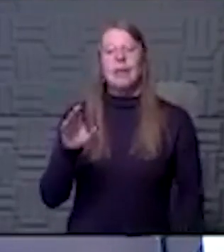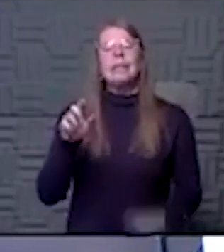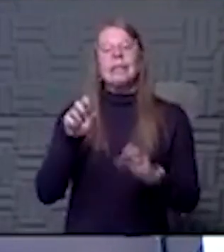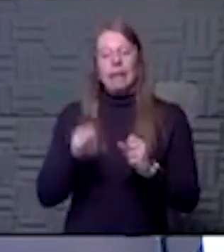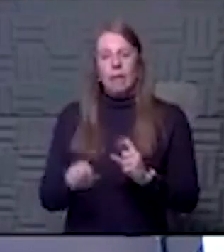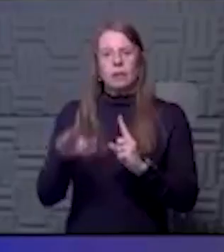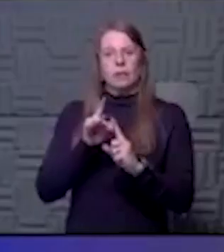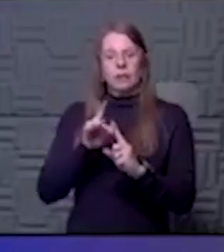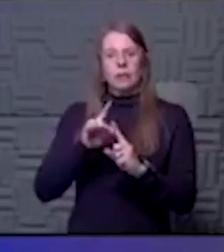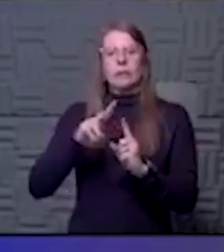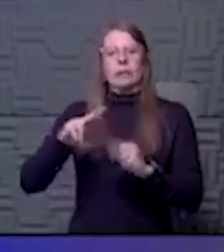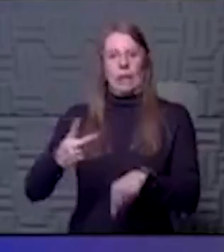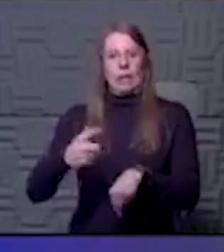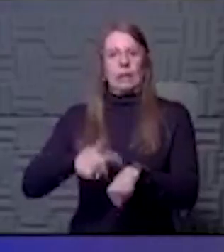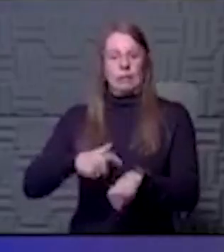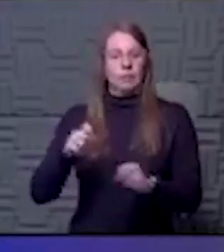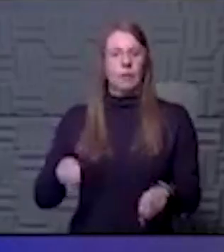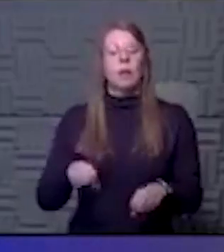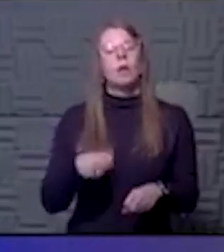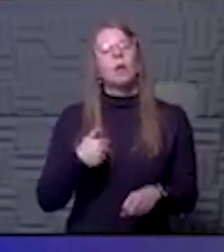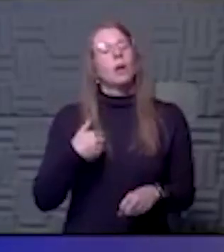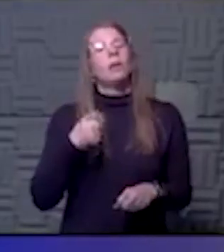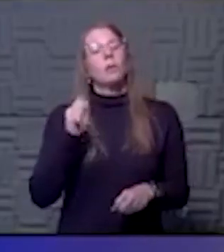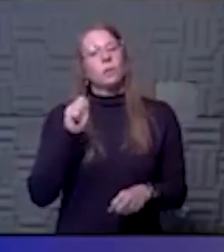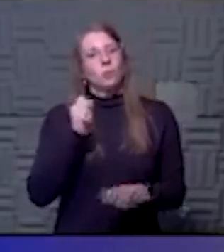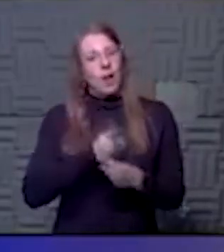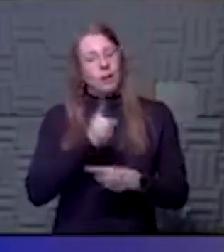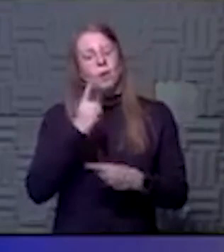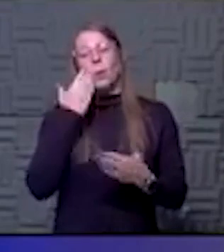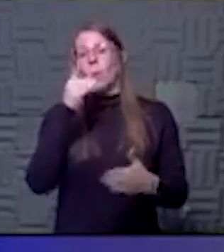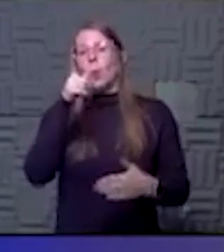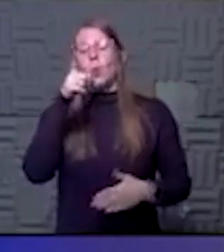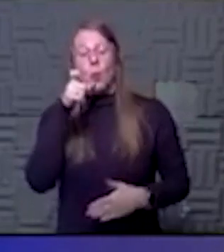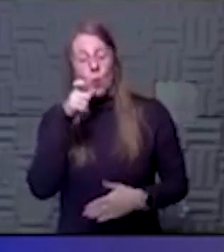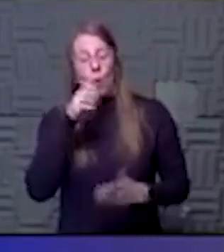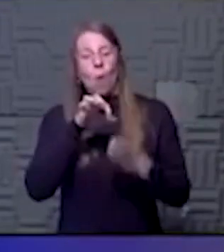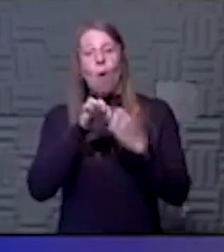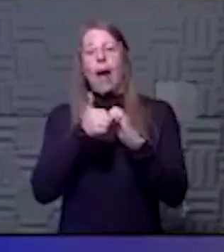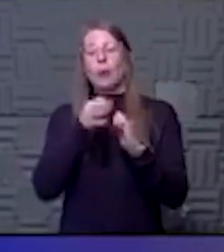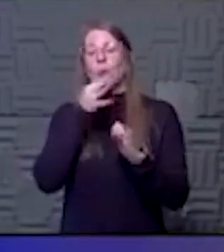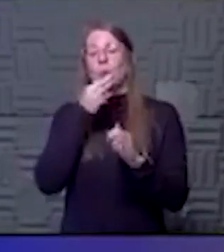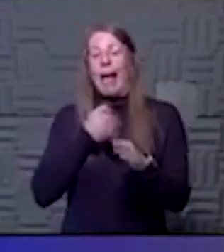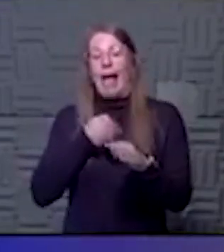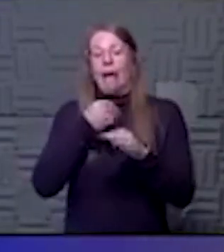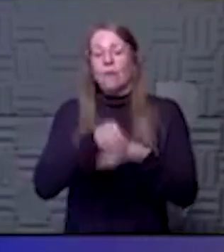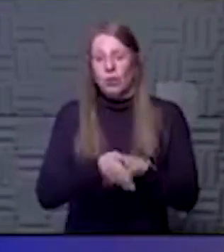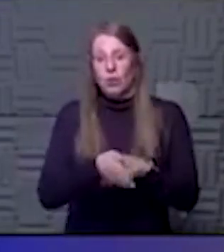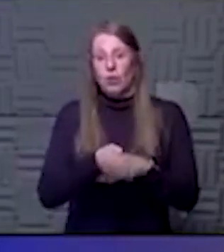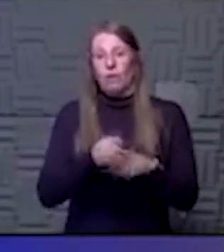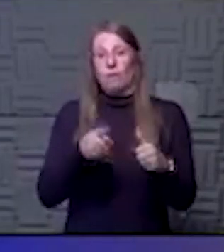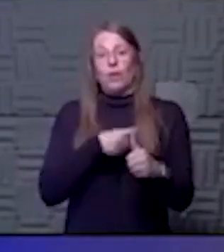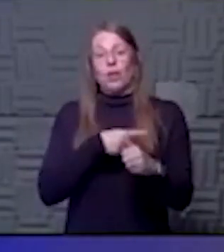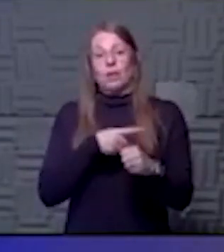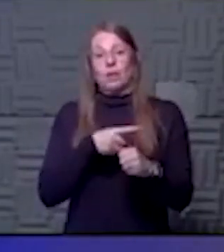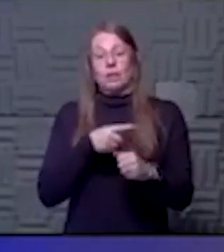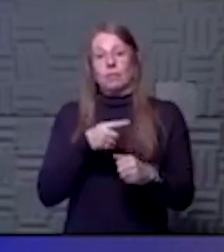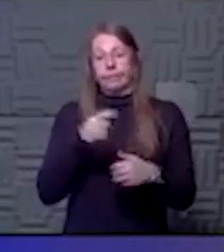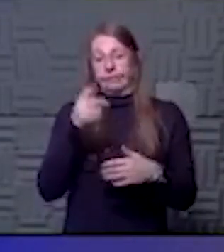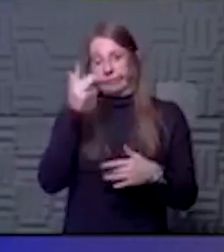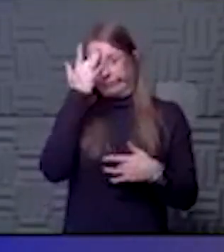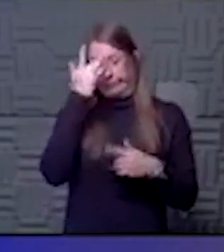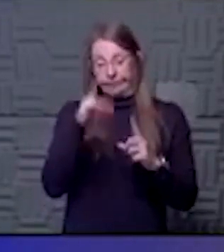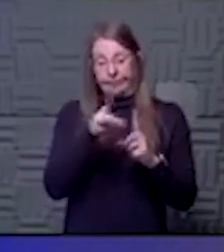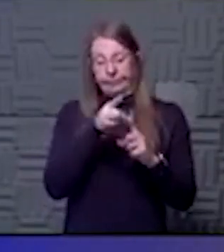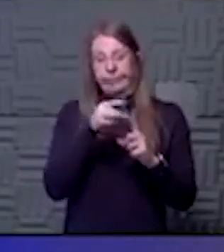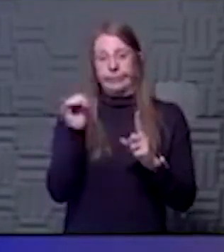reinfected. Yes, we don't know who can get reinfected or how soon after the infection. Is everybody susceptible